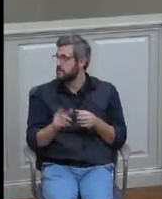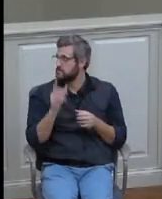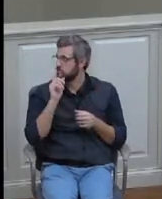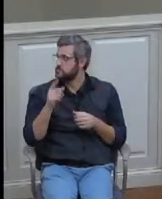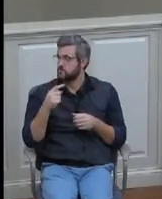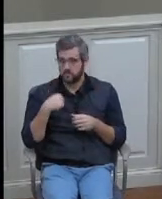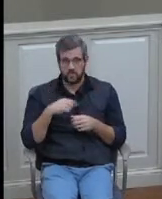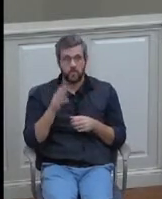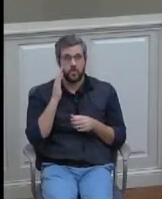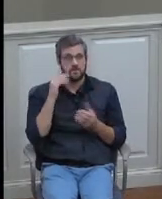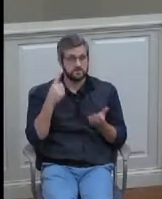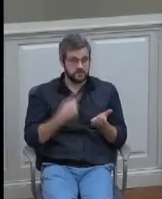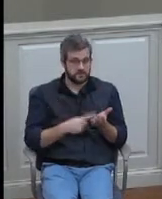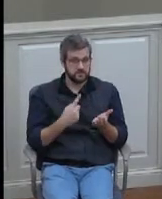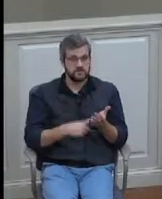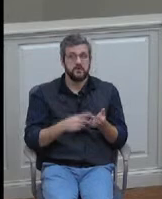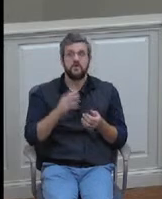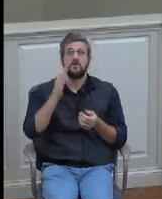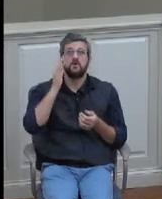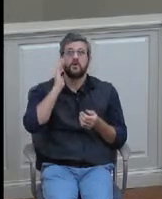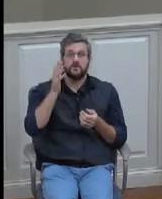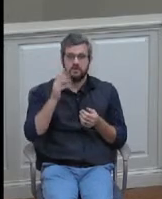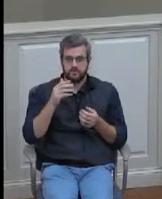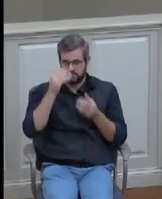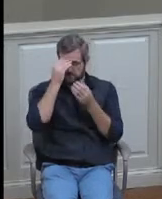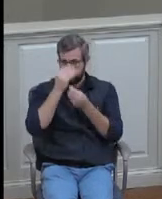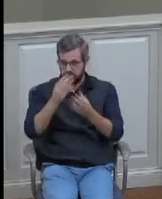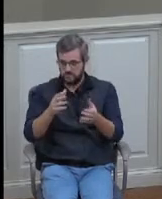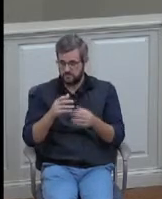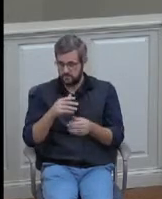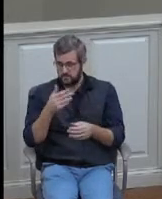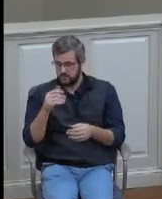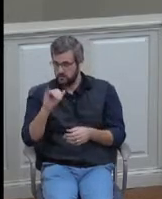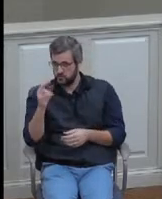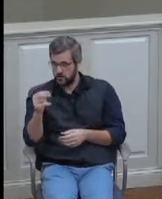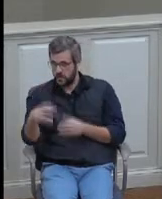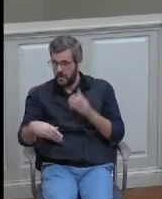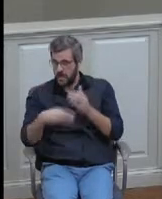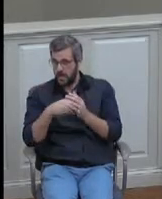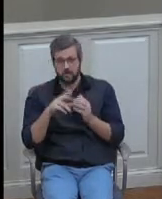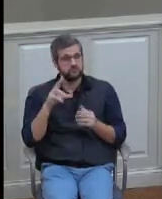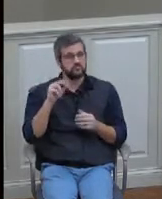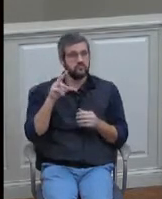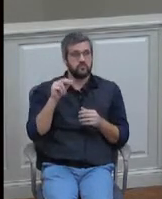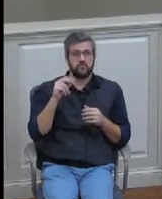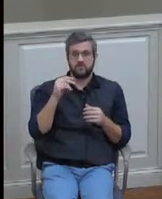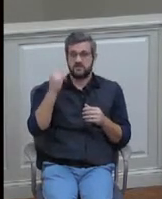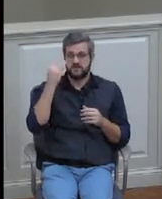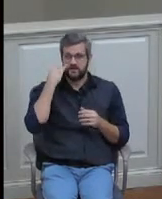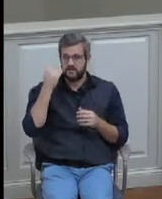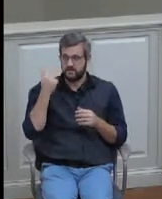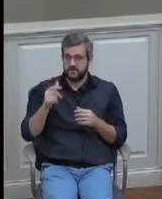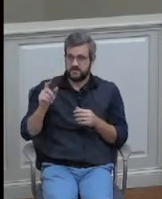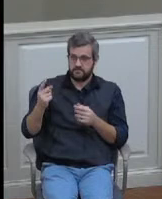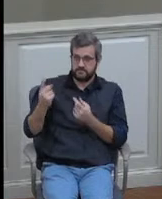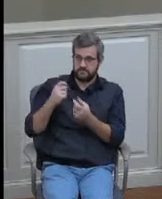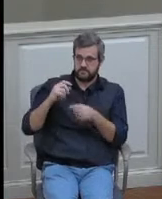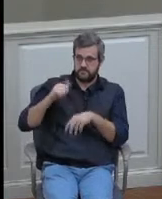that discussion at some point. Get back to you. John, anything you want to add? I just was here if there was any historical